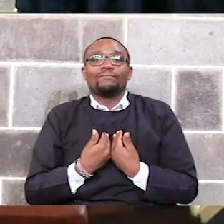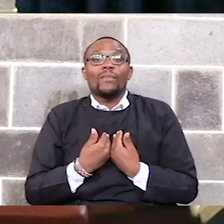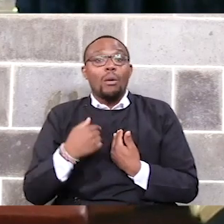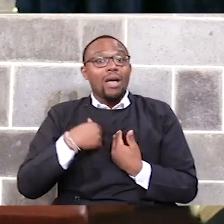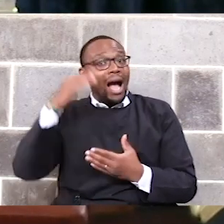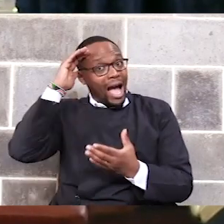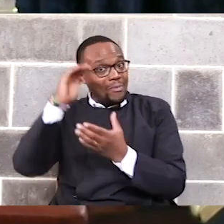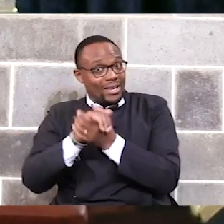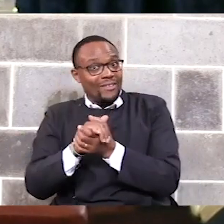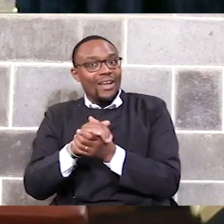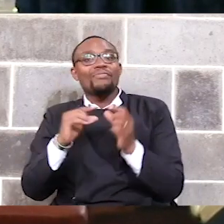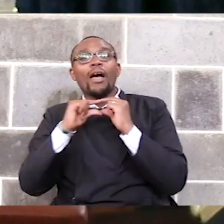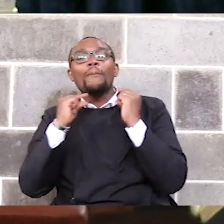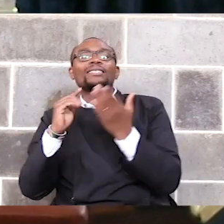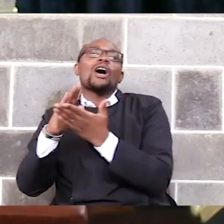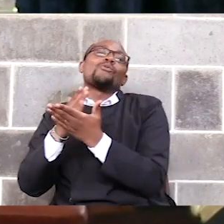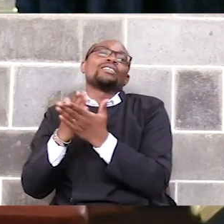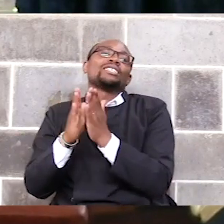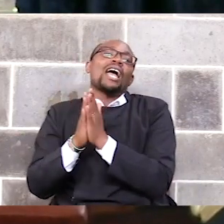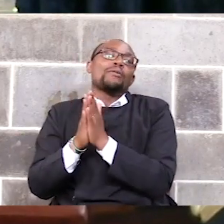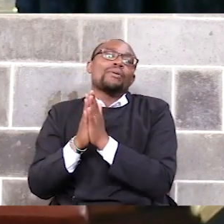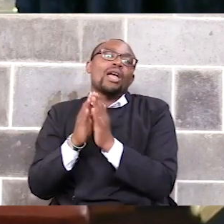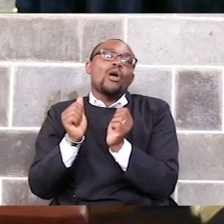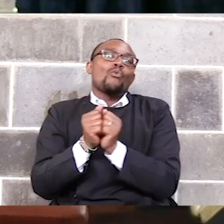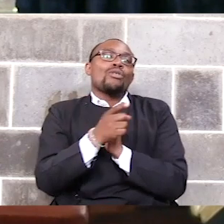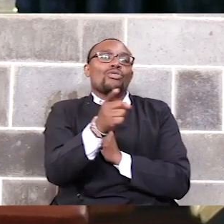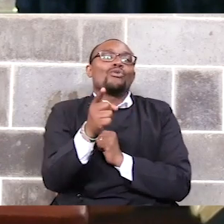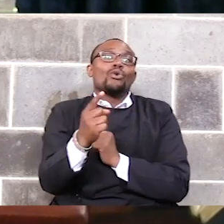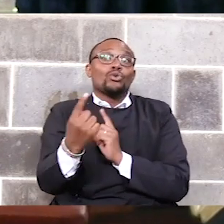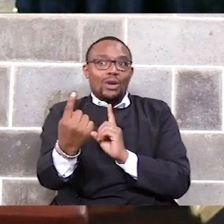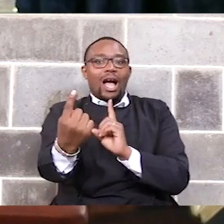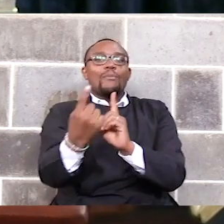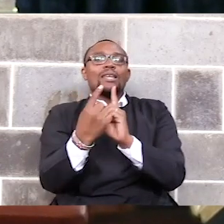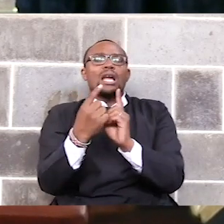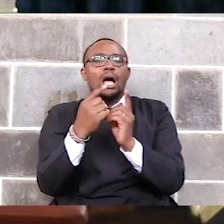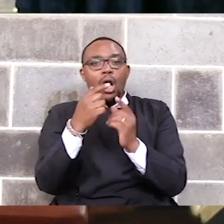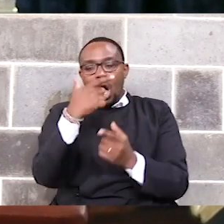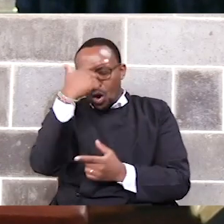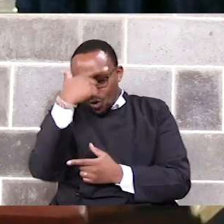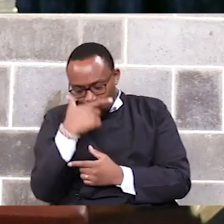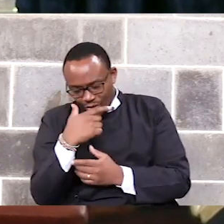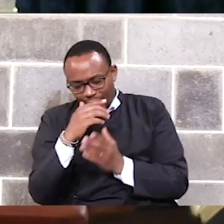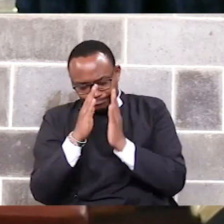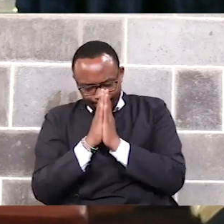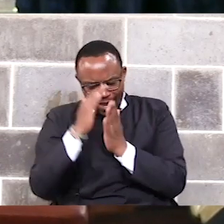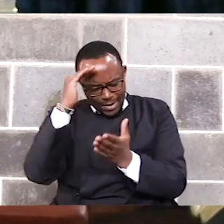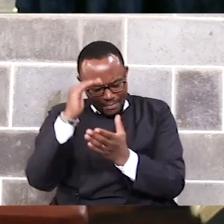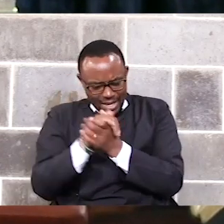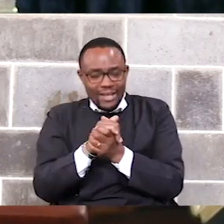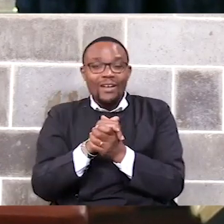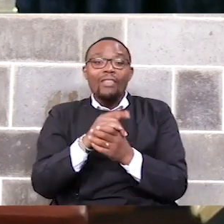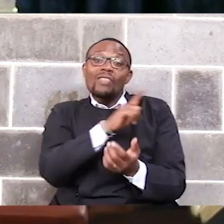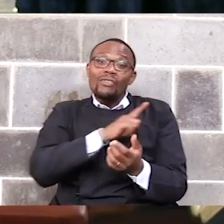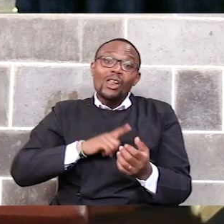the Reverend Ignatius will pray with you. So come closer to your cameras, close your eyes, and believe with us that the Lord is going